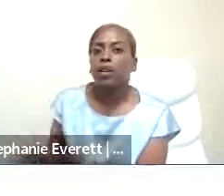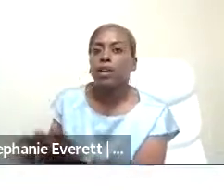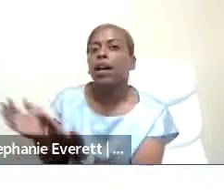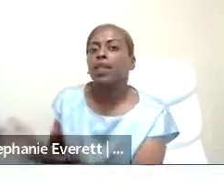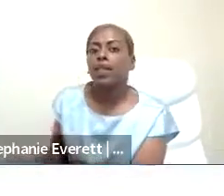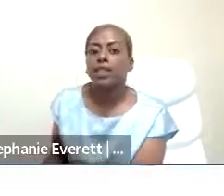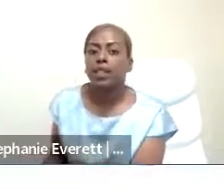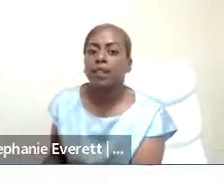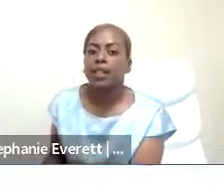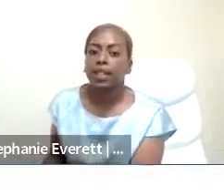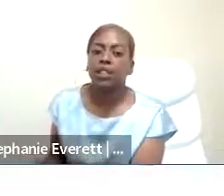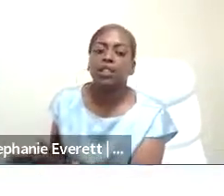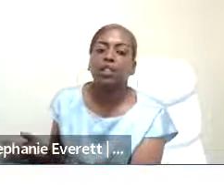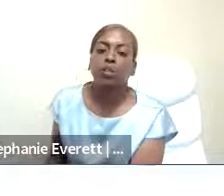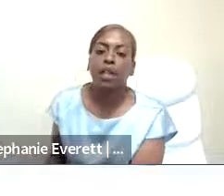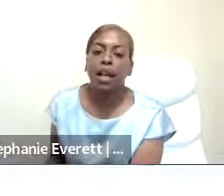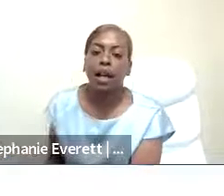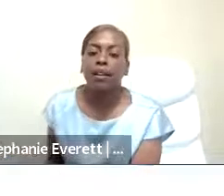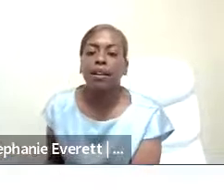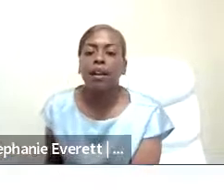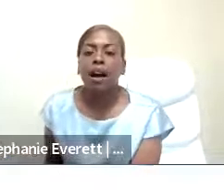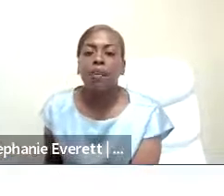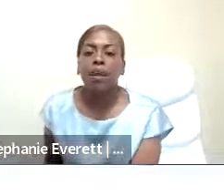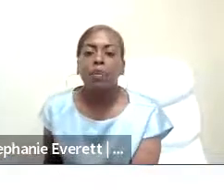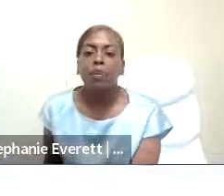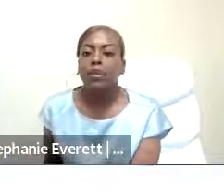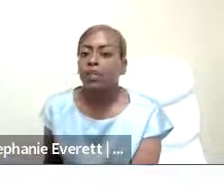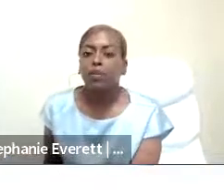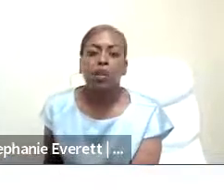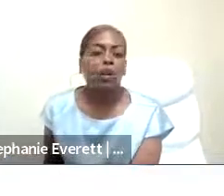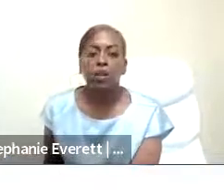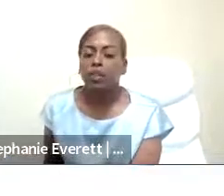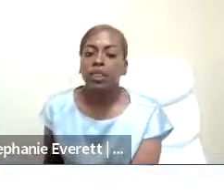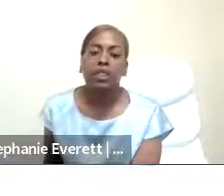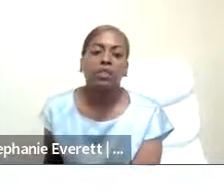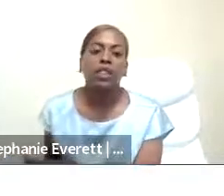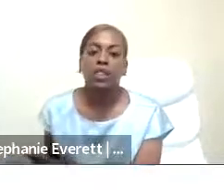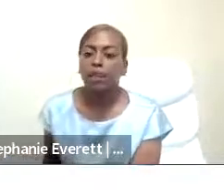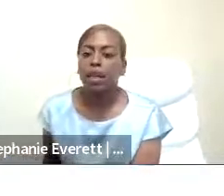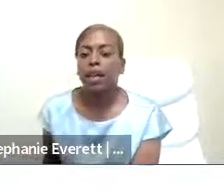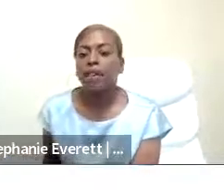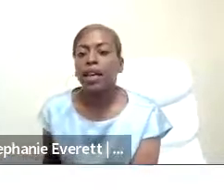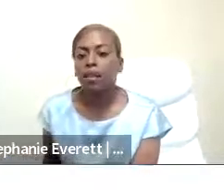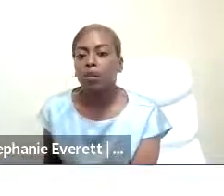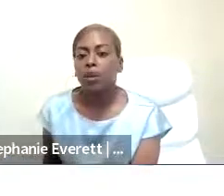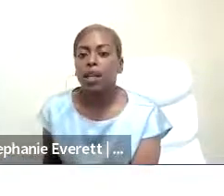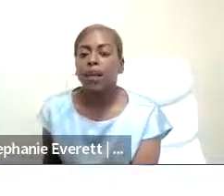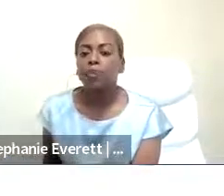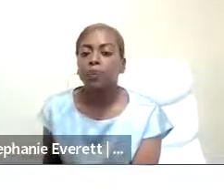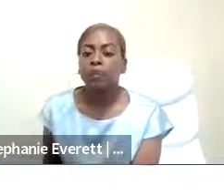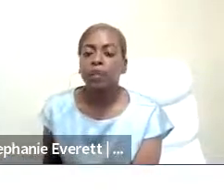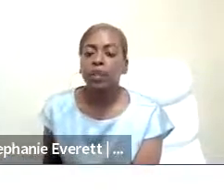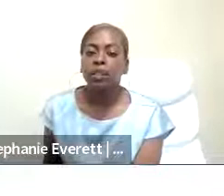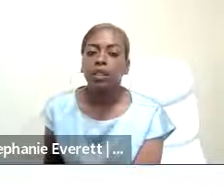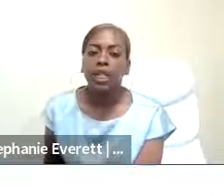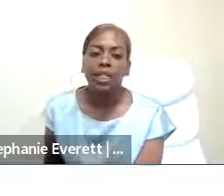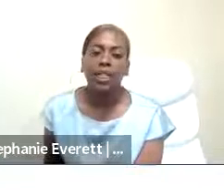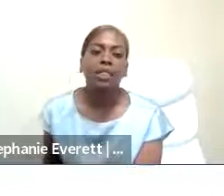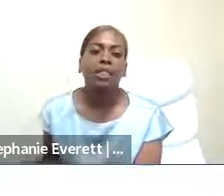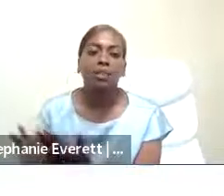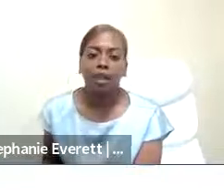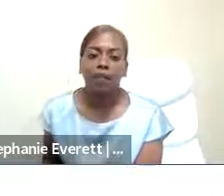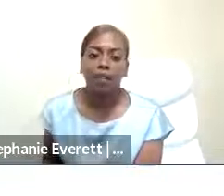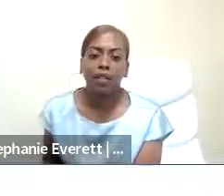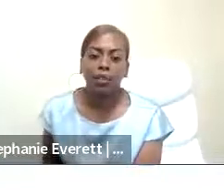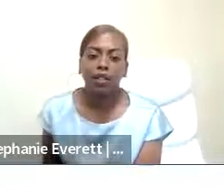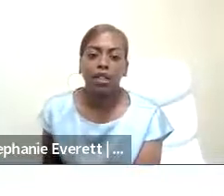determine whether or not there is an investigation to be had. And just for a host of reasons of just them being available or not. So 90 days